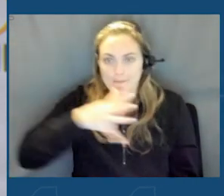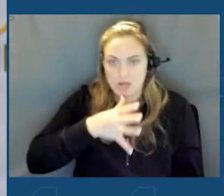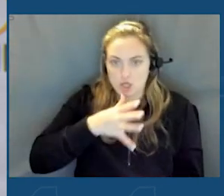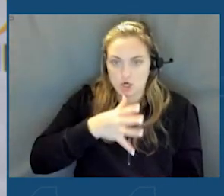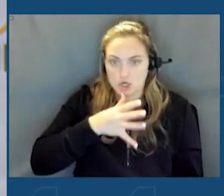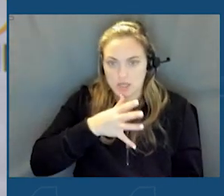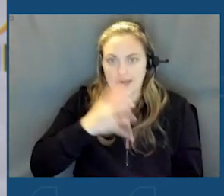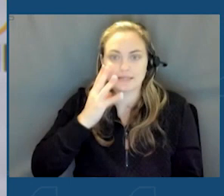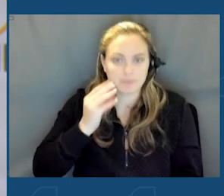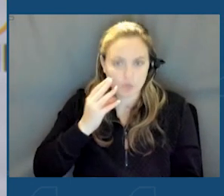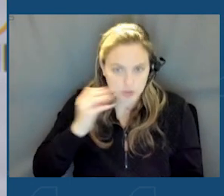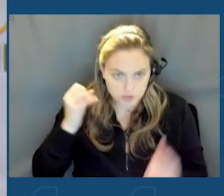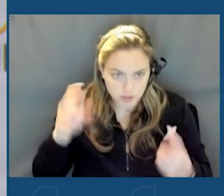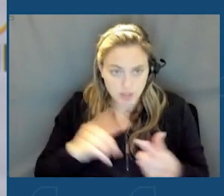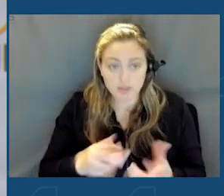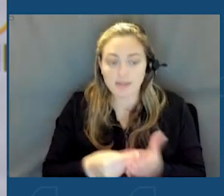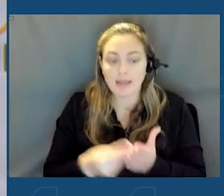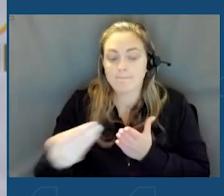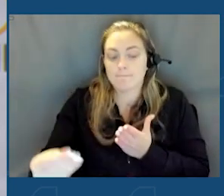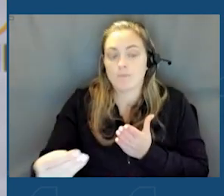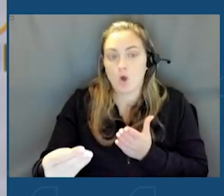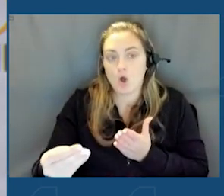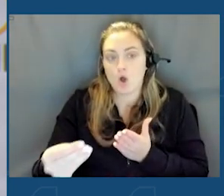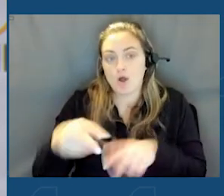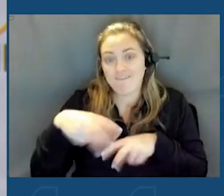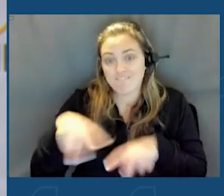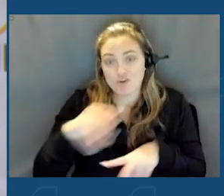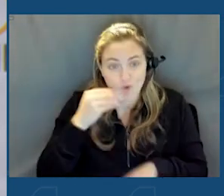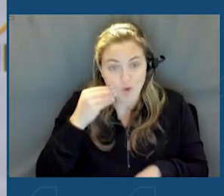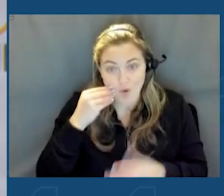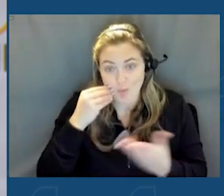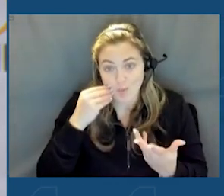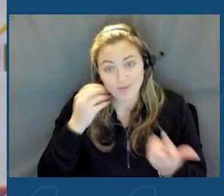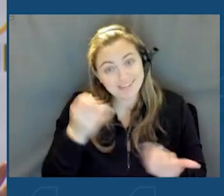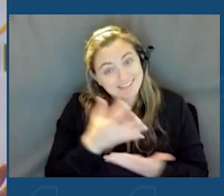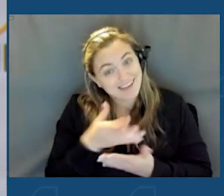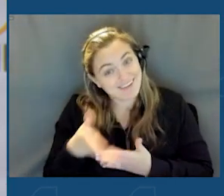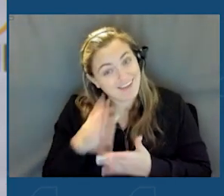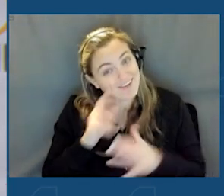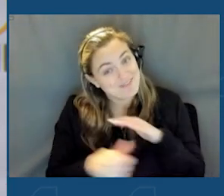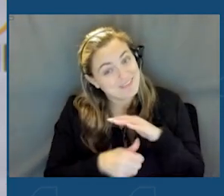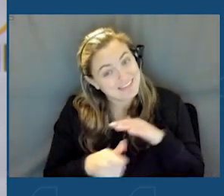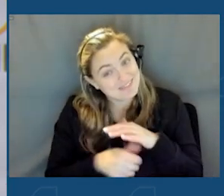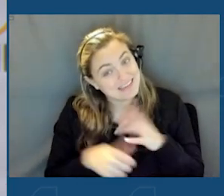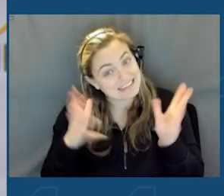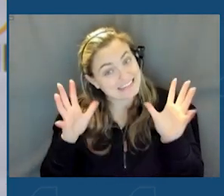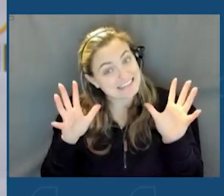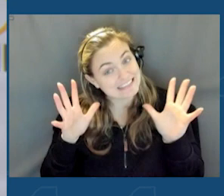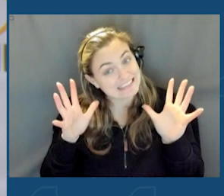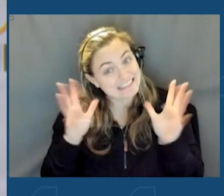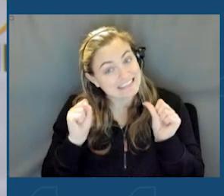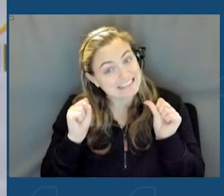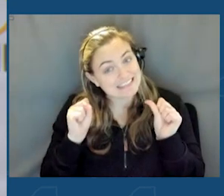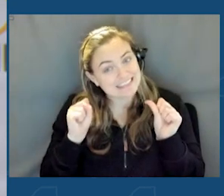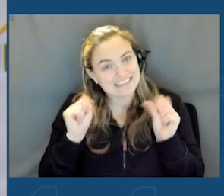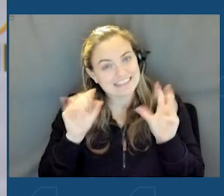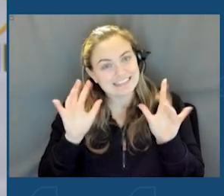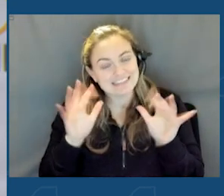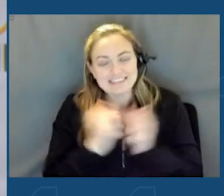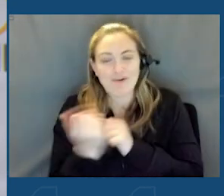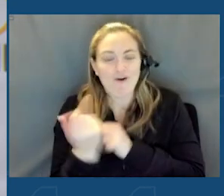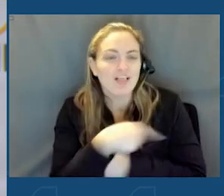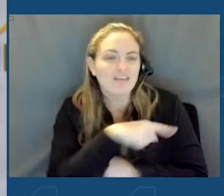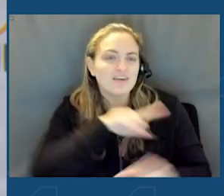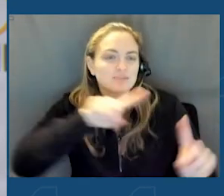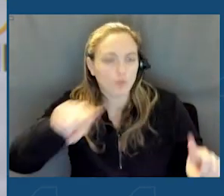They bought an old funeral home. Kind of scary down the basement, I have to tell you. All of us went there, all of